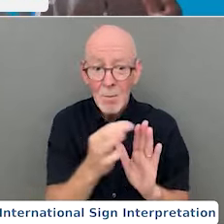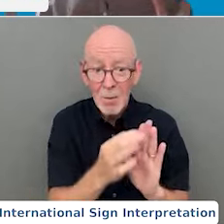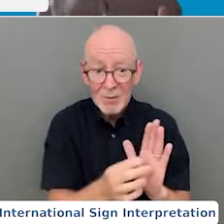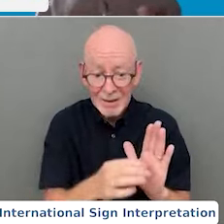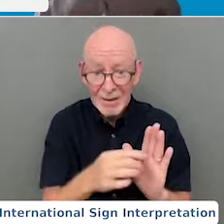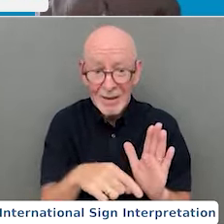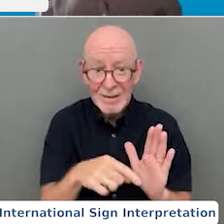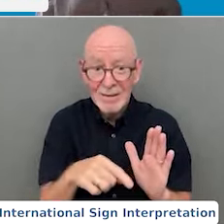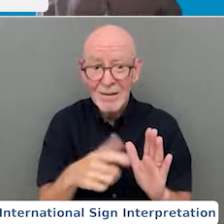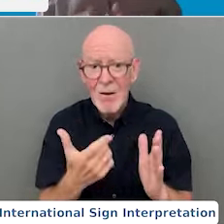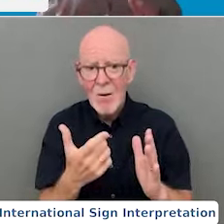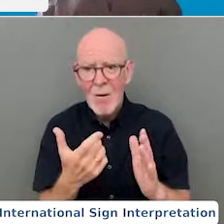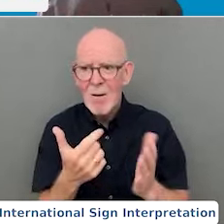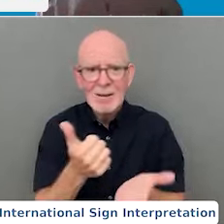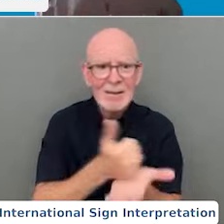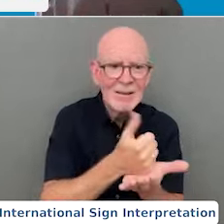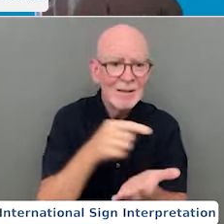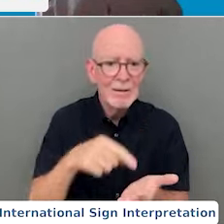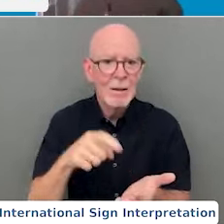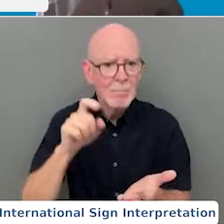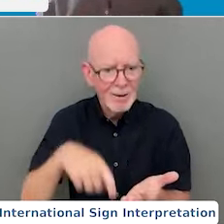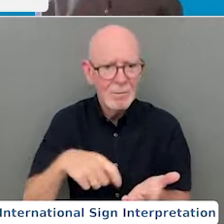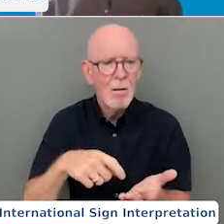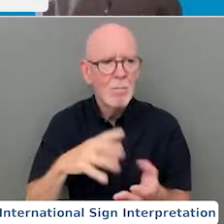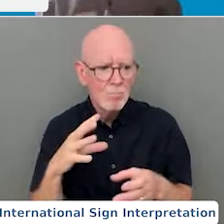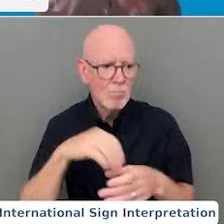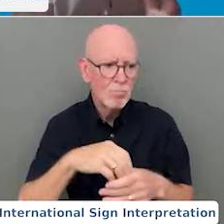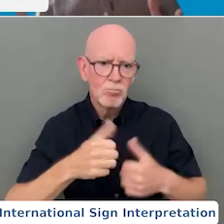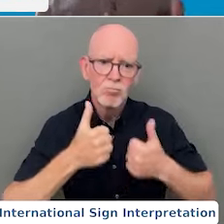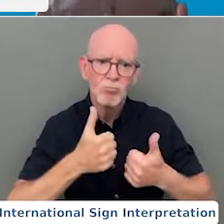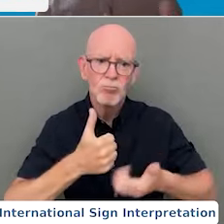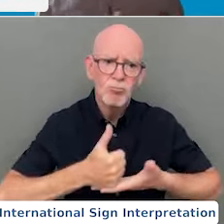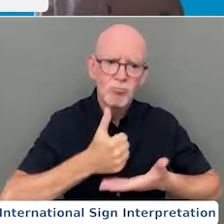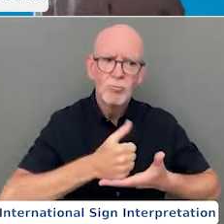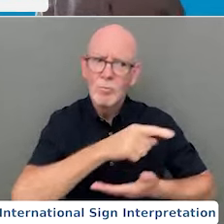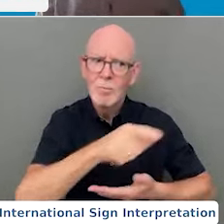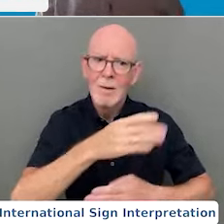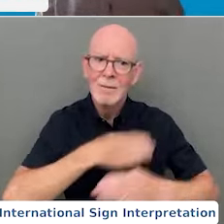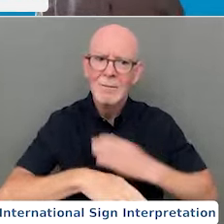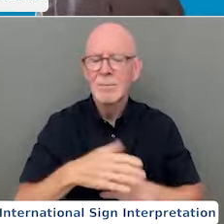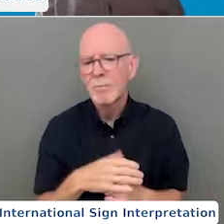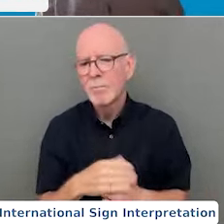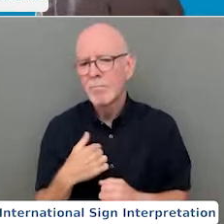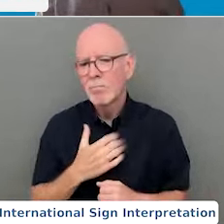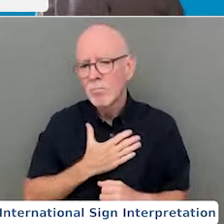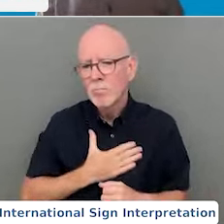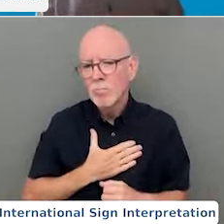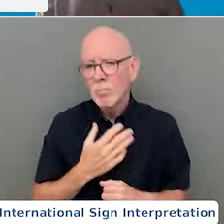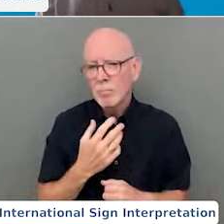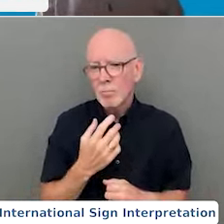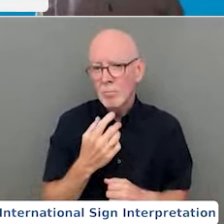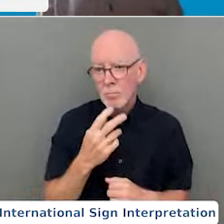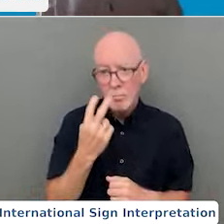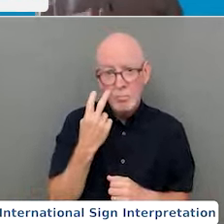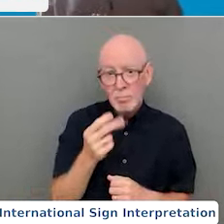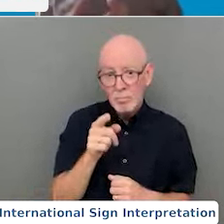and type of barrier they face, it is absolutely crucial in the design of any of such policy